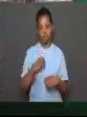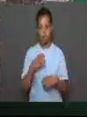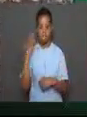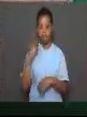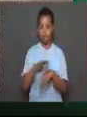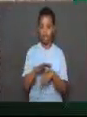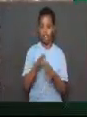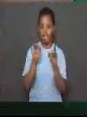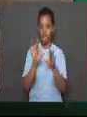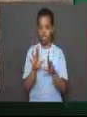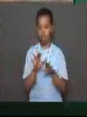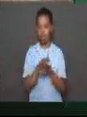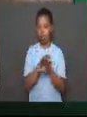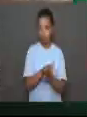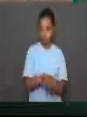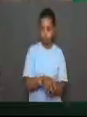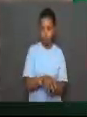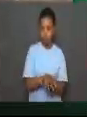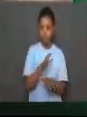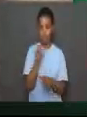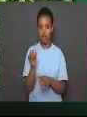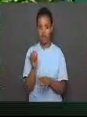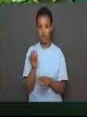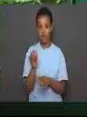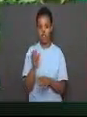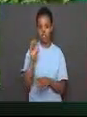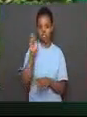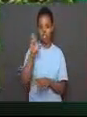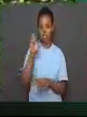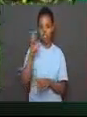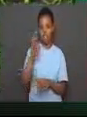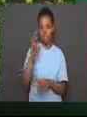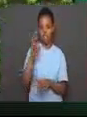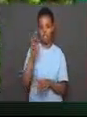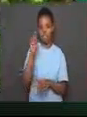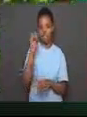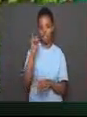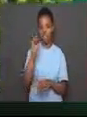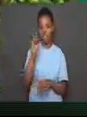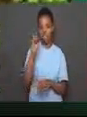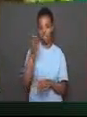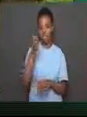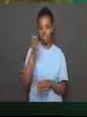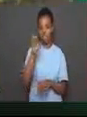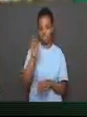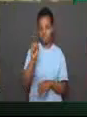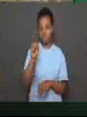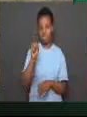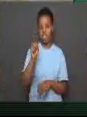invertebrates, fishes, sea urchins, octopi, and